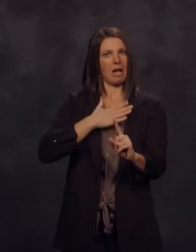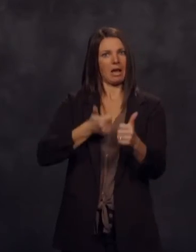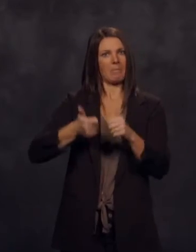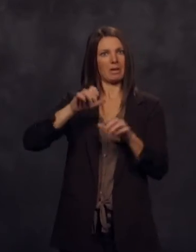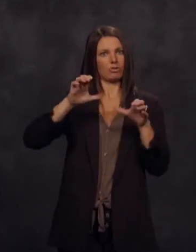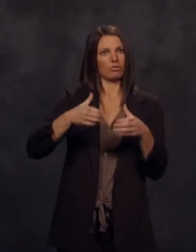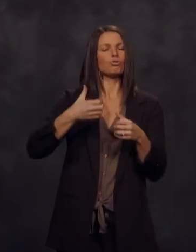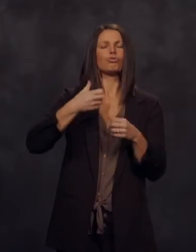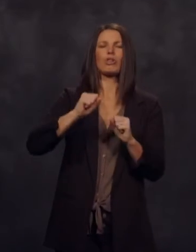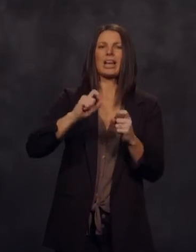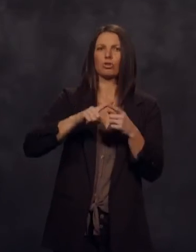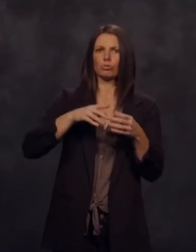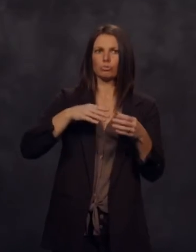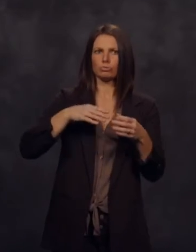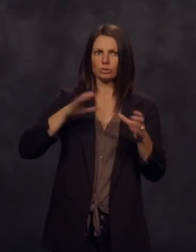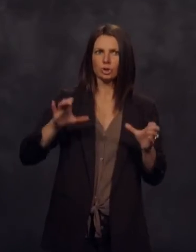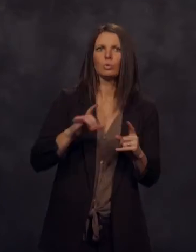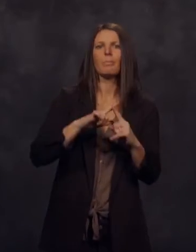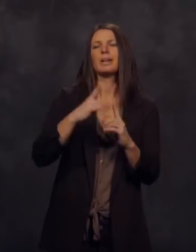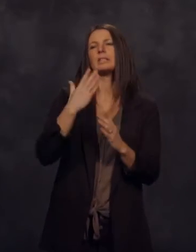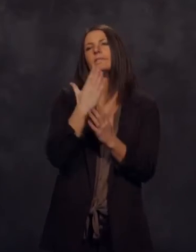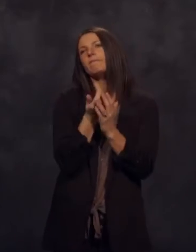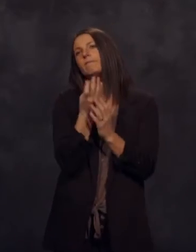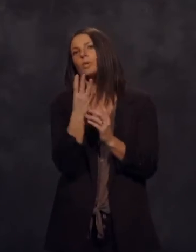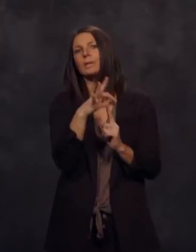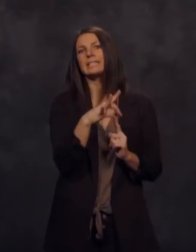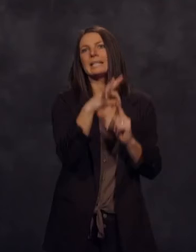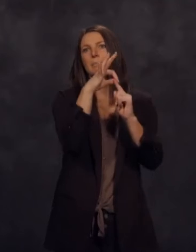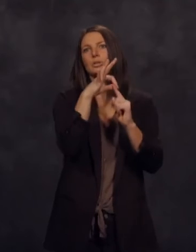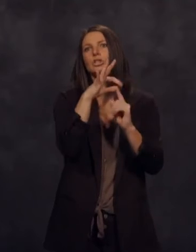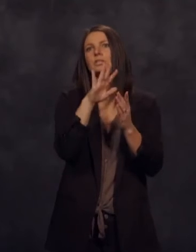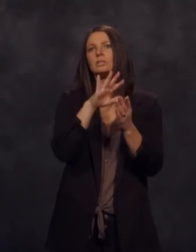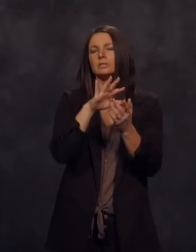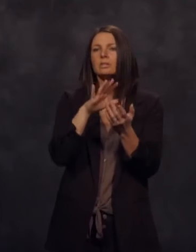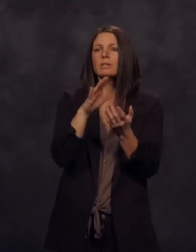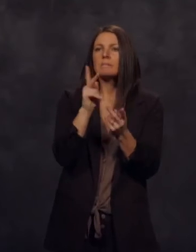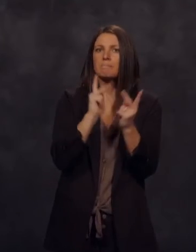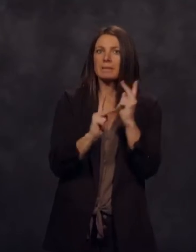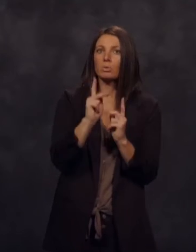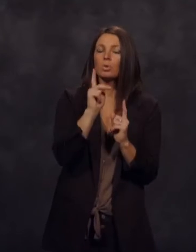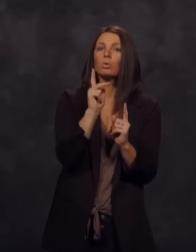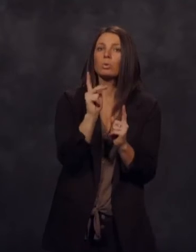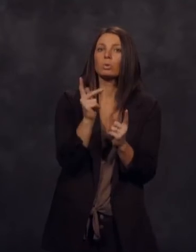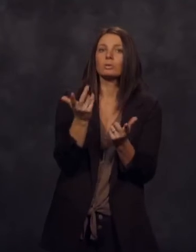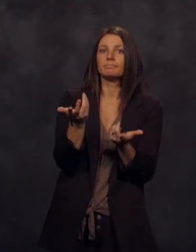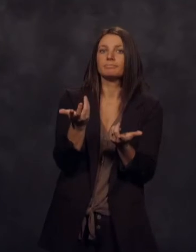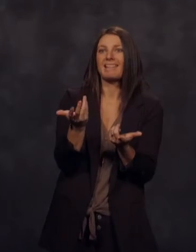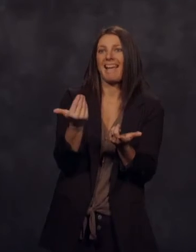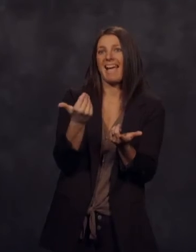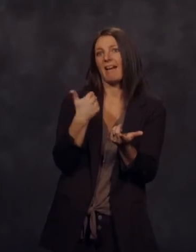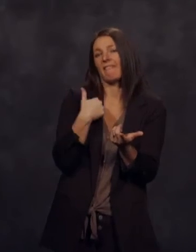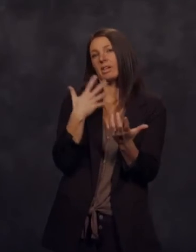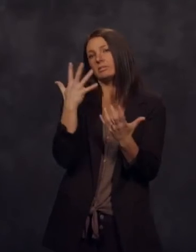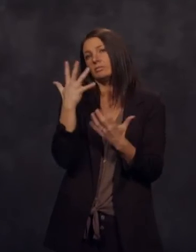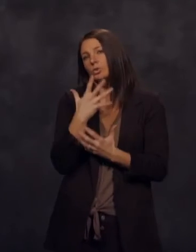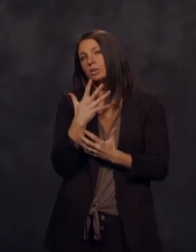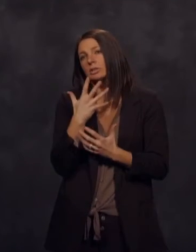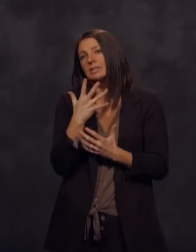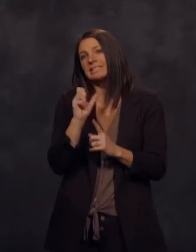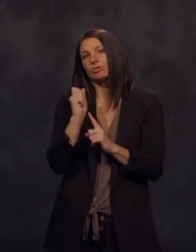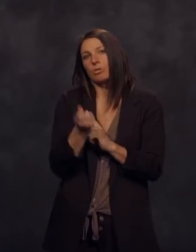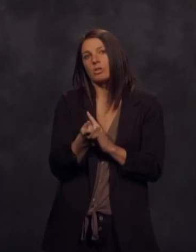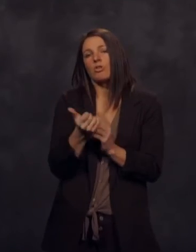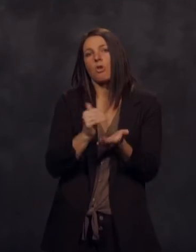administration, we've tried to do, but there have been exceptions. And so people have actually had the misfortune of having a